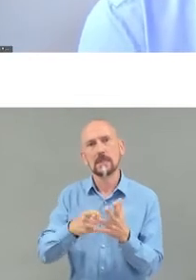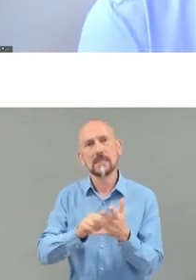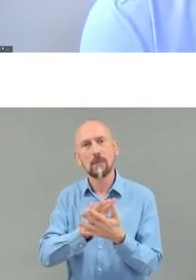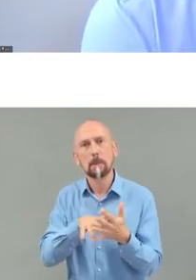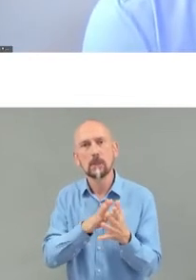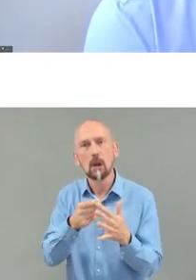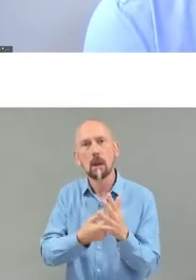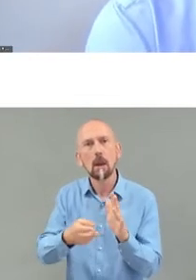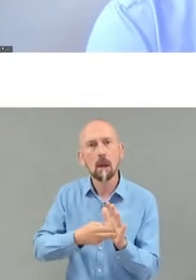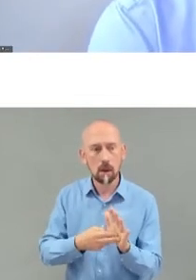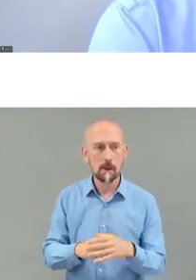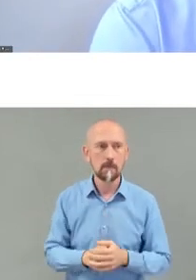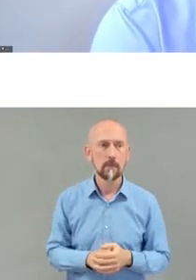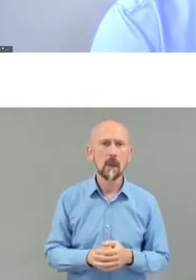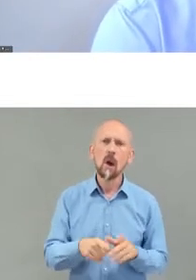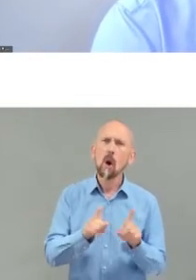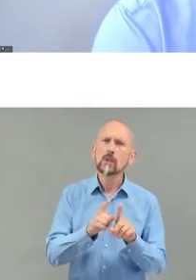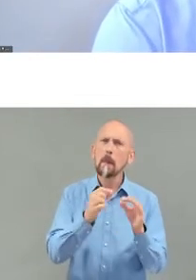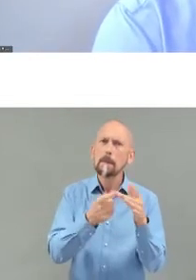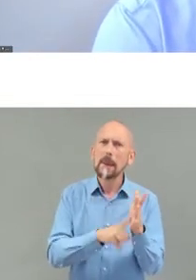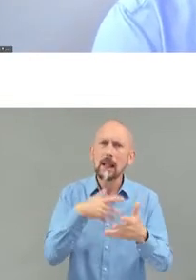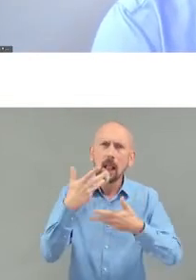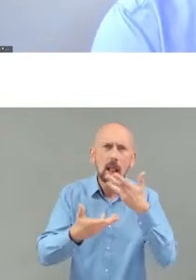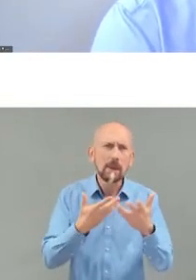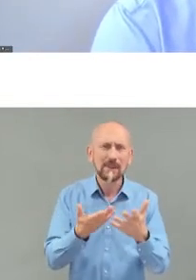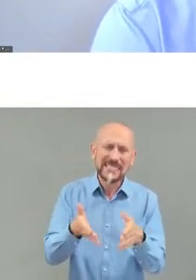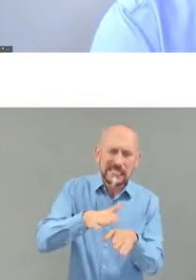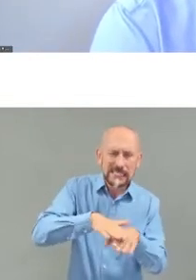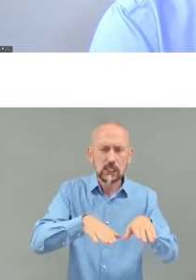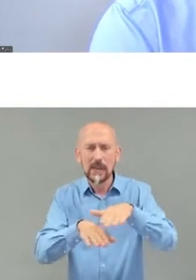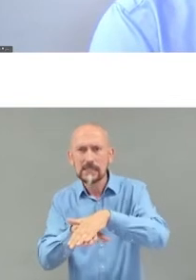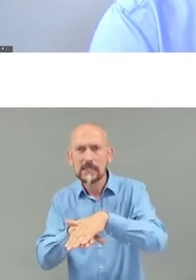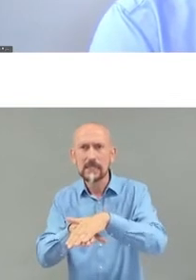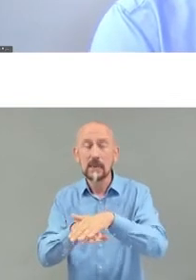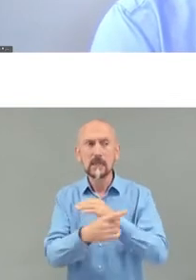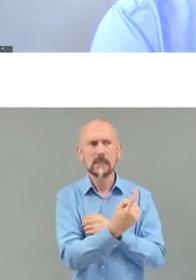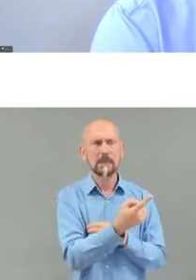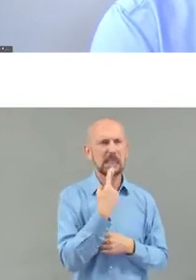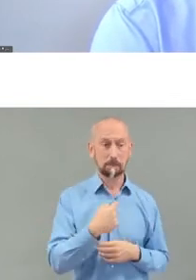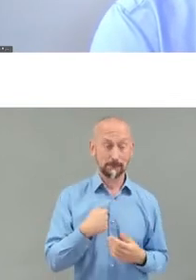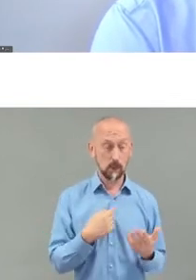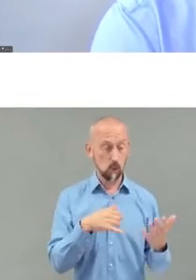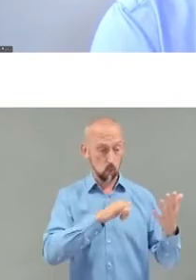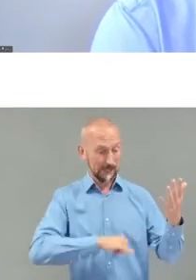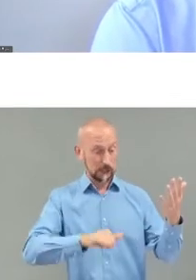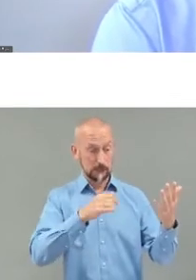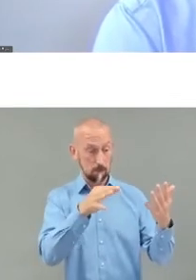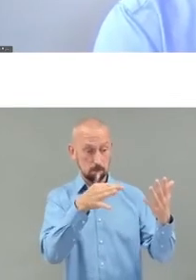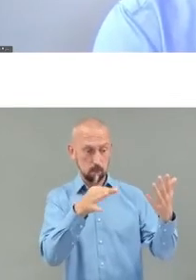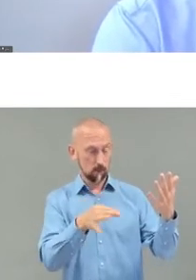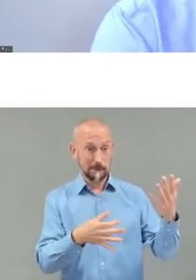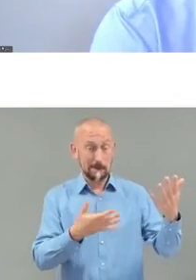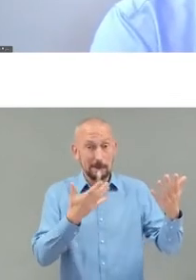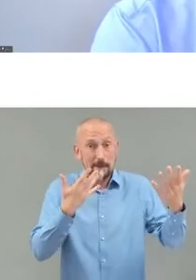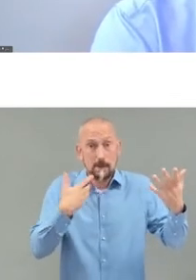about intersectionality, and somebody very rightly put, well, I don't tick a box, well, nor do I. I mean, what box do I tick as a